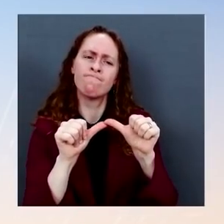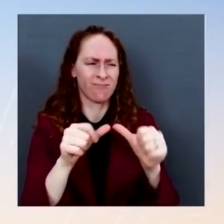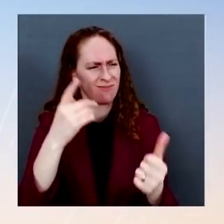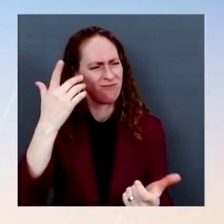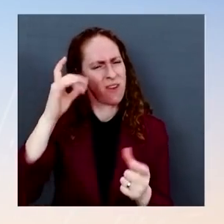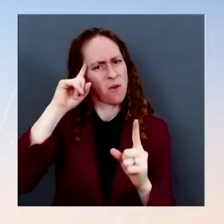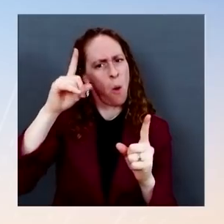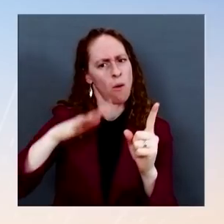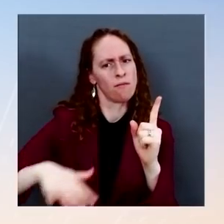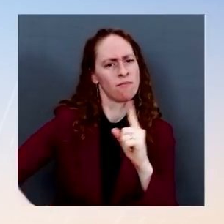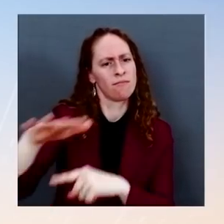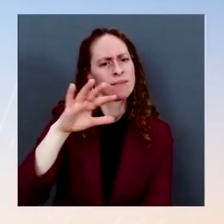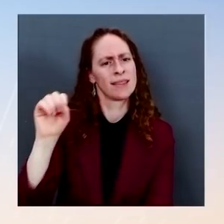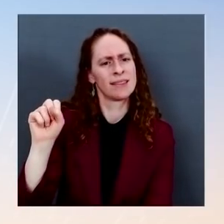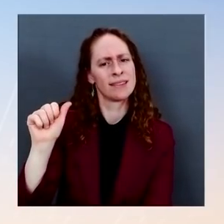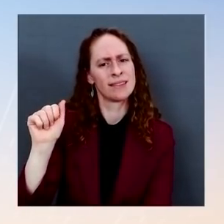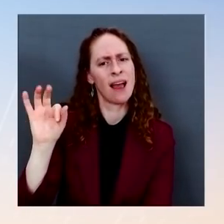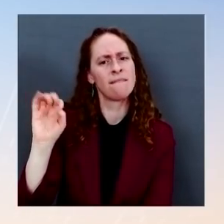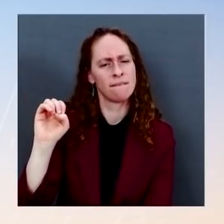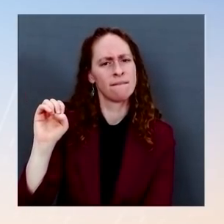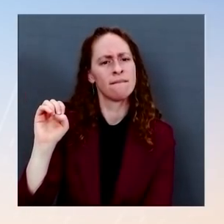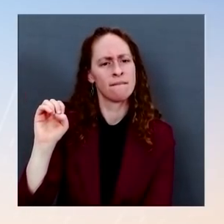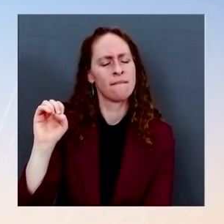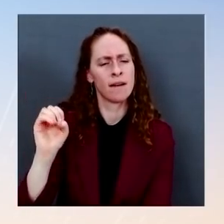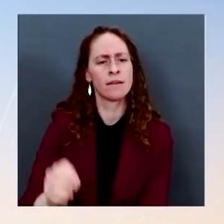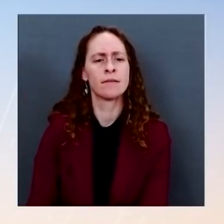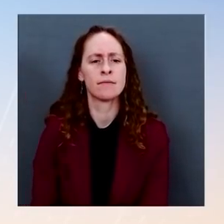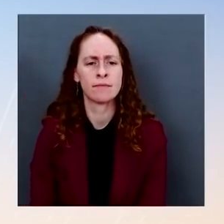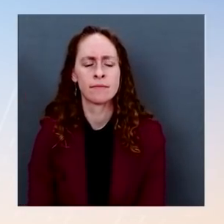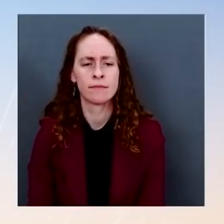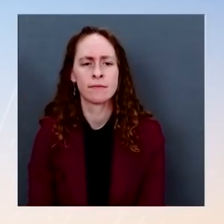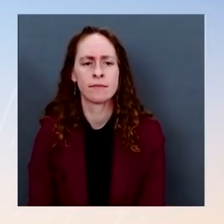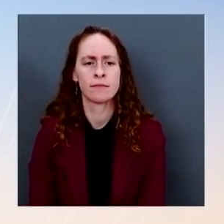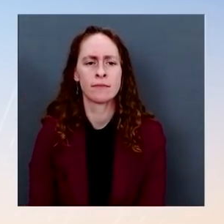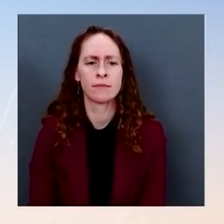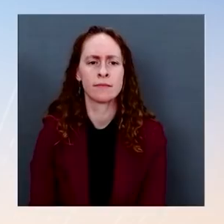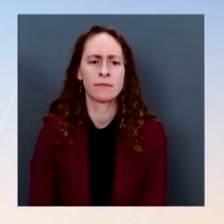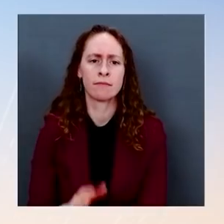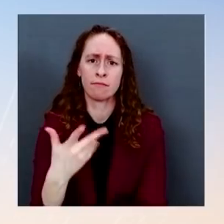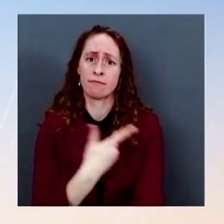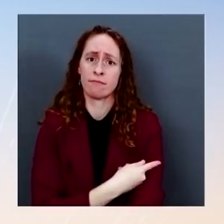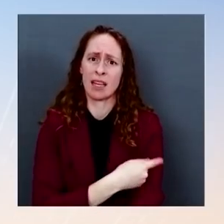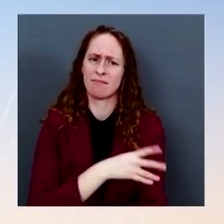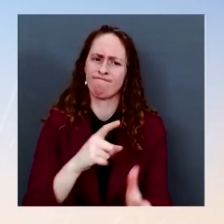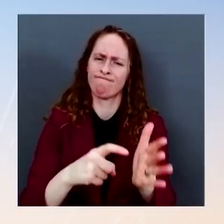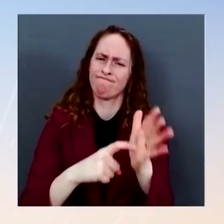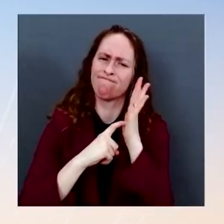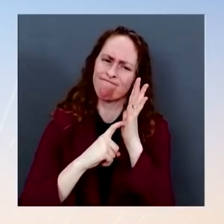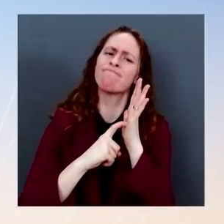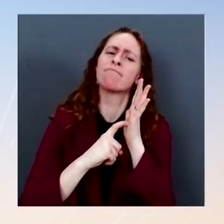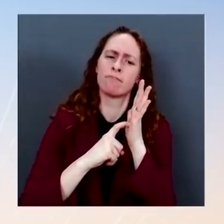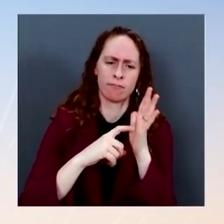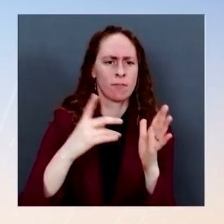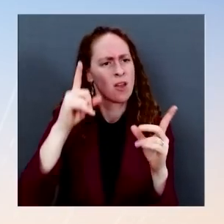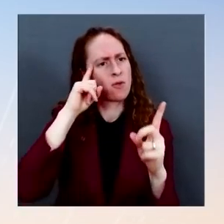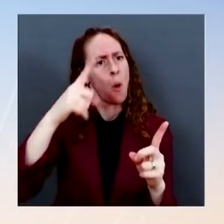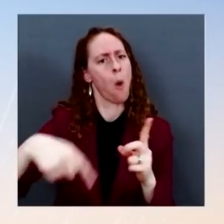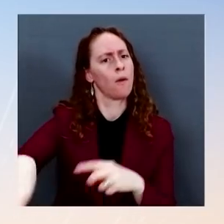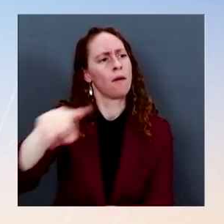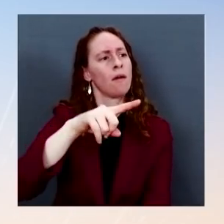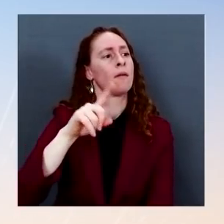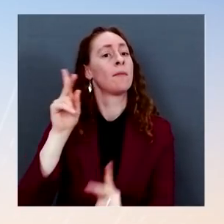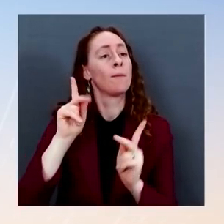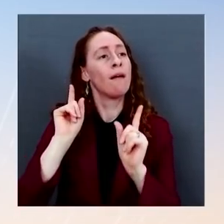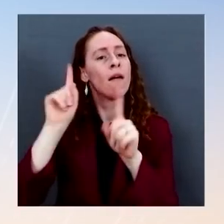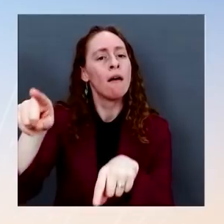ensure businesses enact measures that protect employees, create more certainty for the economy, and we don't feel that this is a time for organizations to be backing away